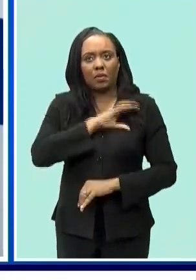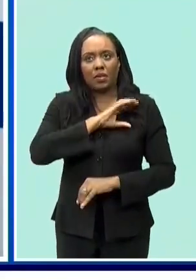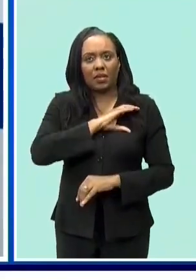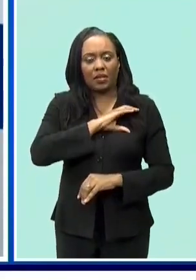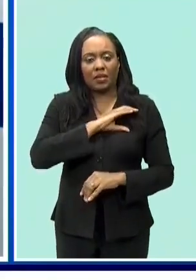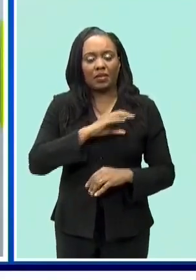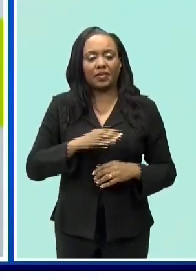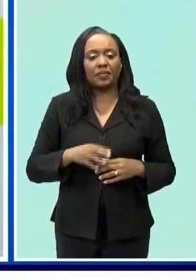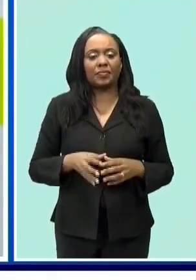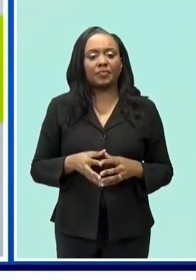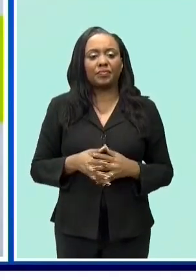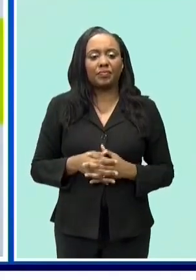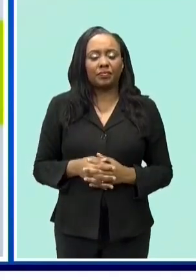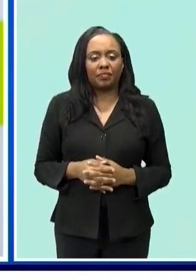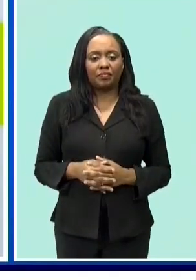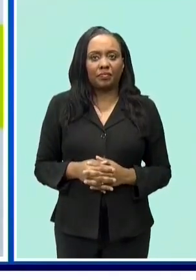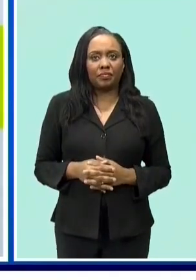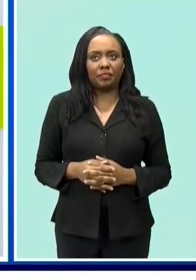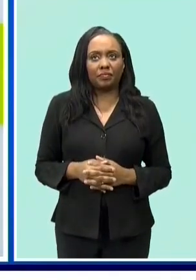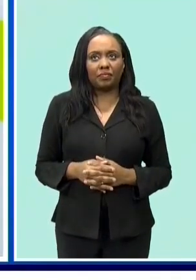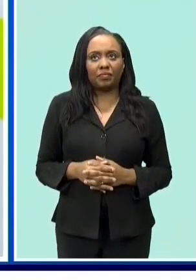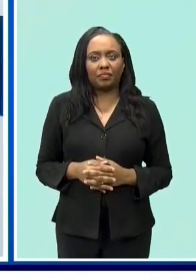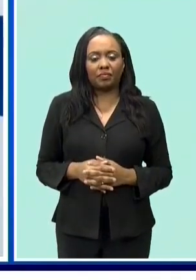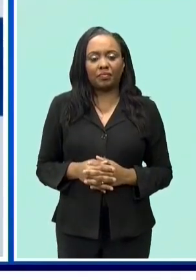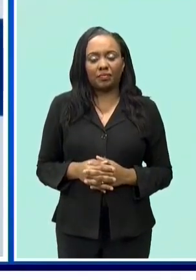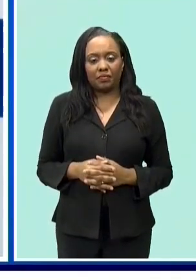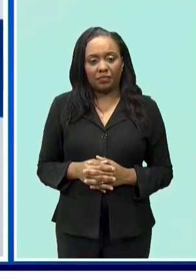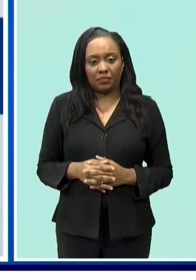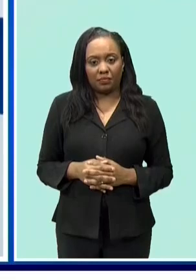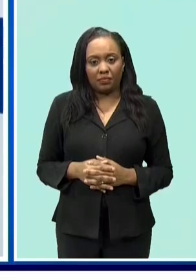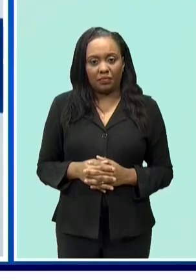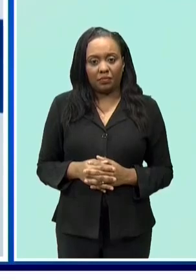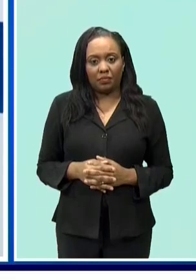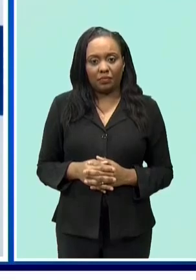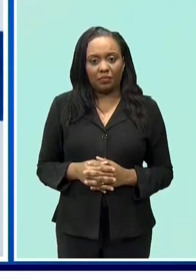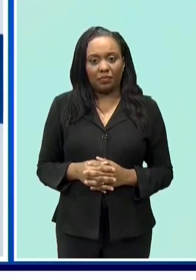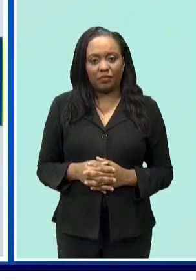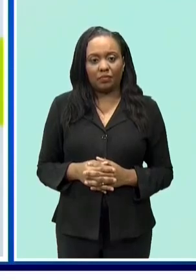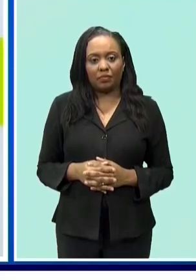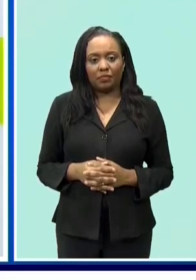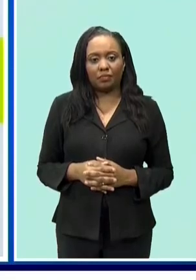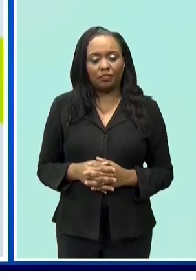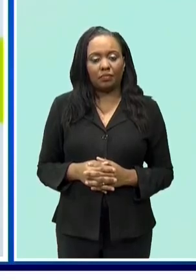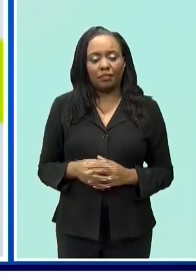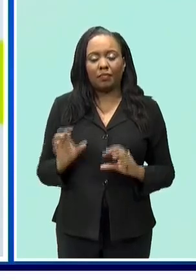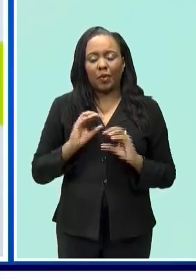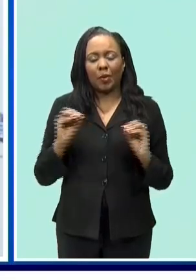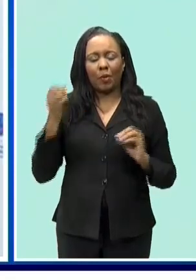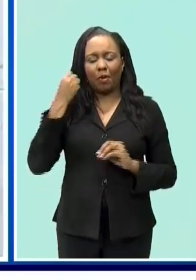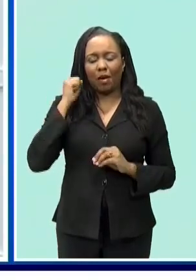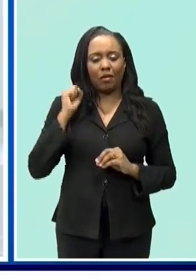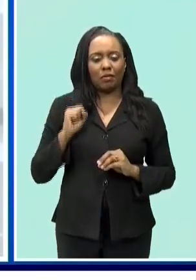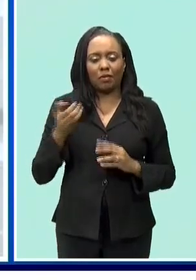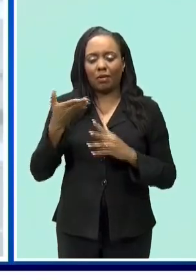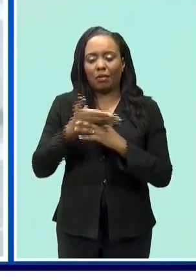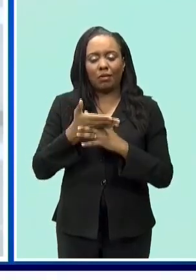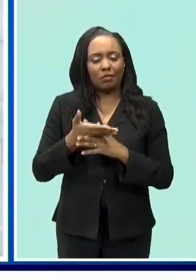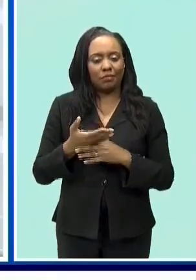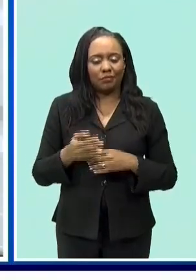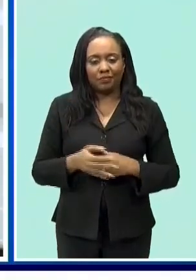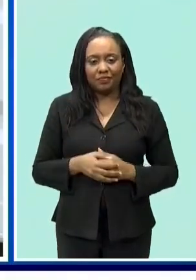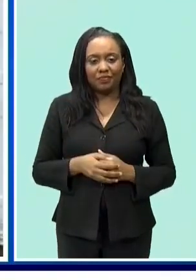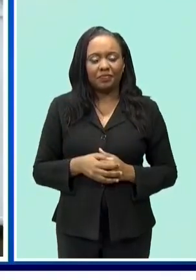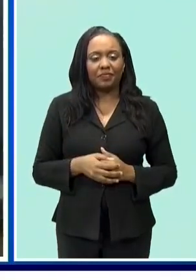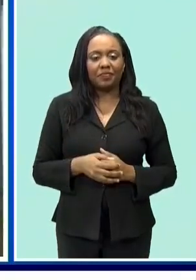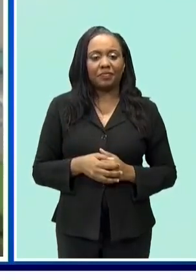while thanking the BPSA and Container Services for the donation, Acting Attorney General Wilfred Abrams wants other entities